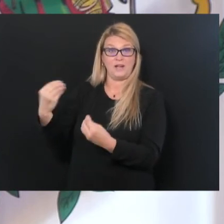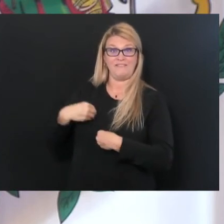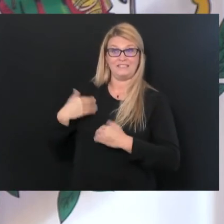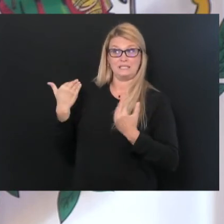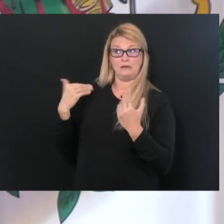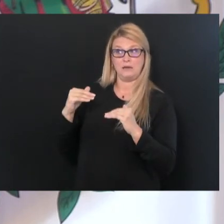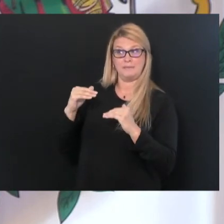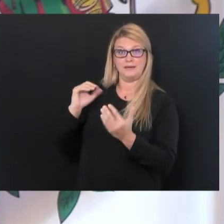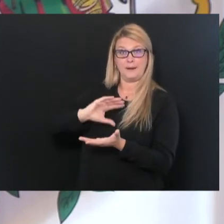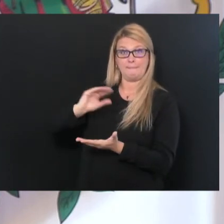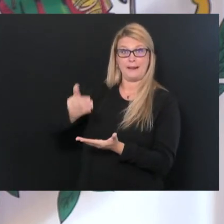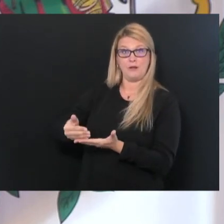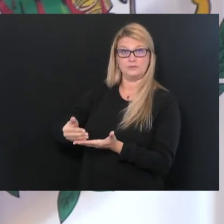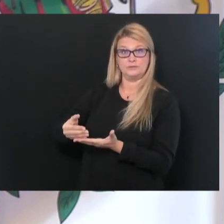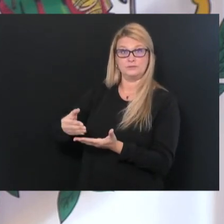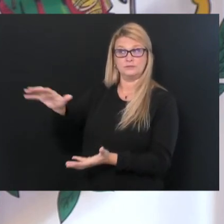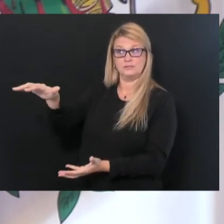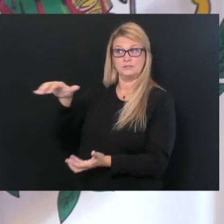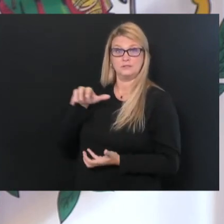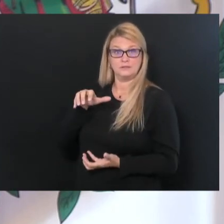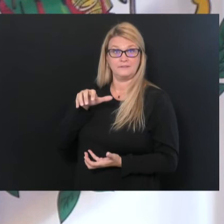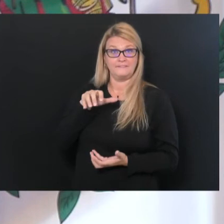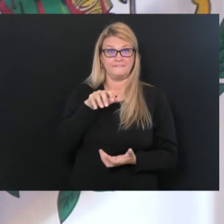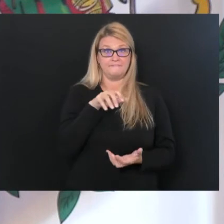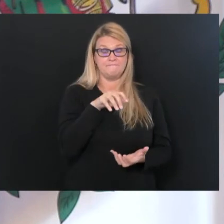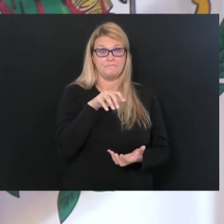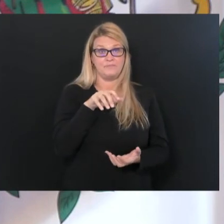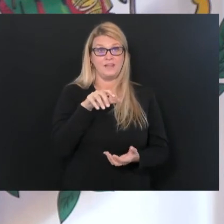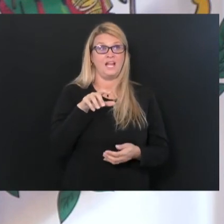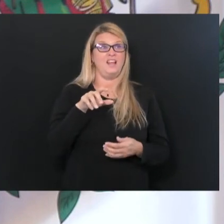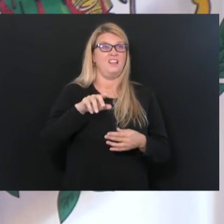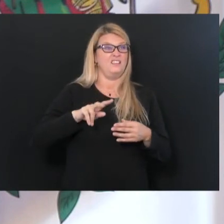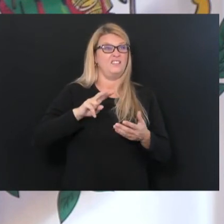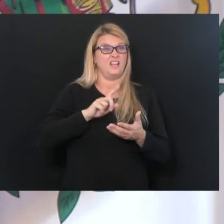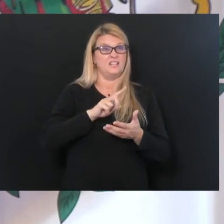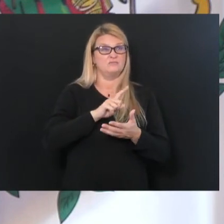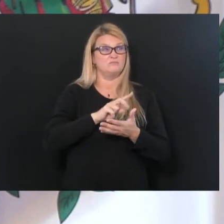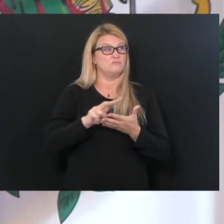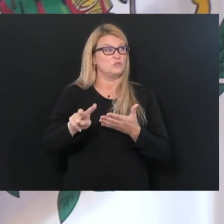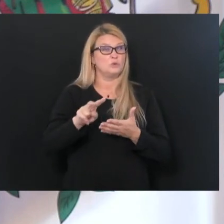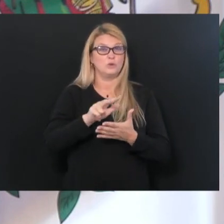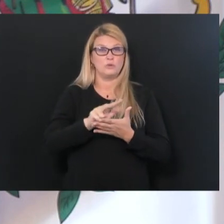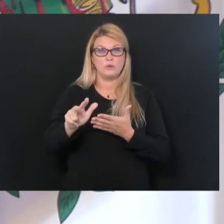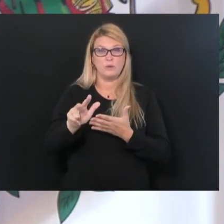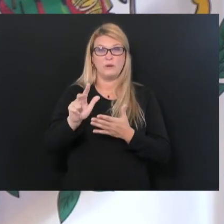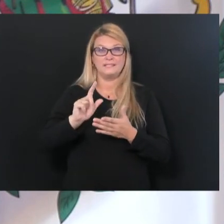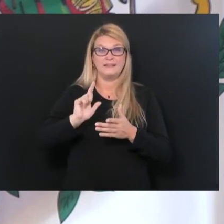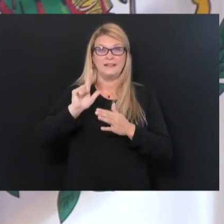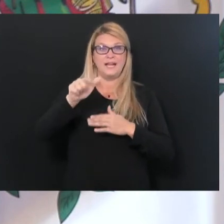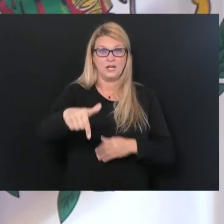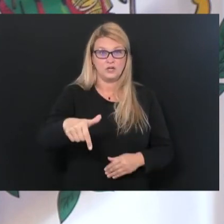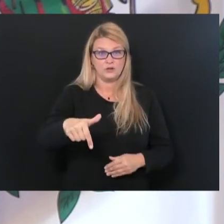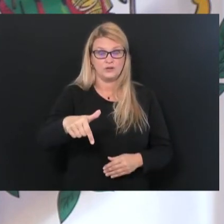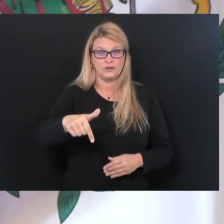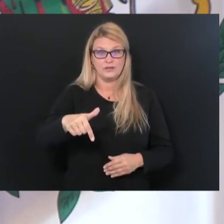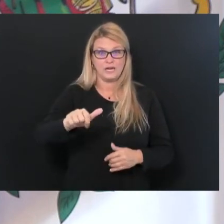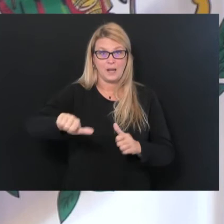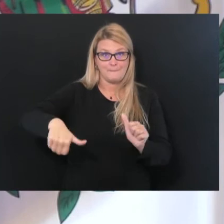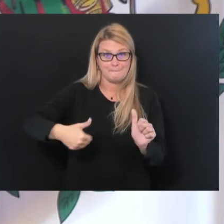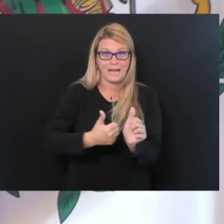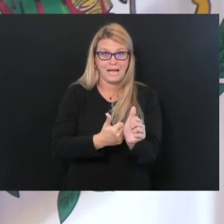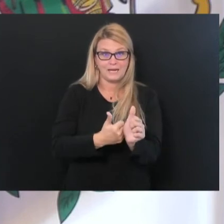that, sometime the tail end of next week or the first day of the next week. Right behind that,